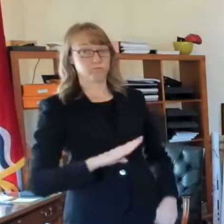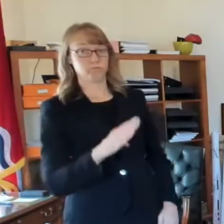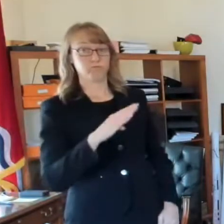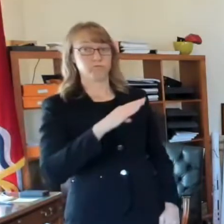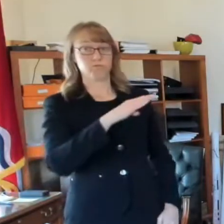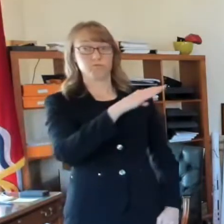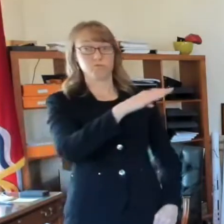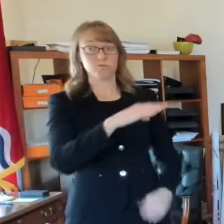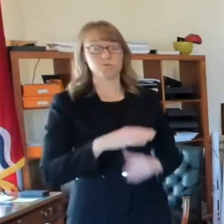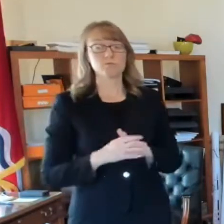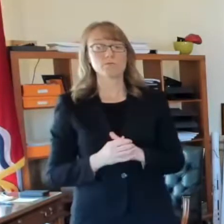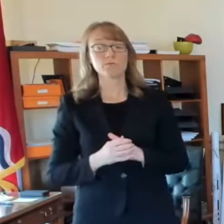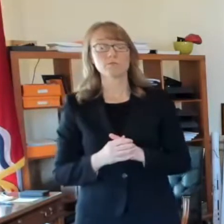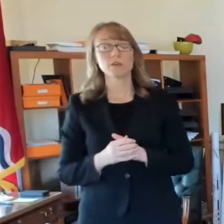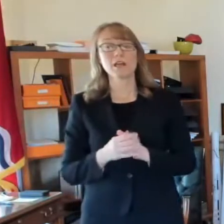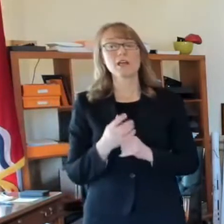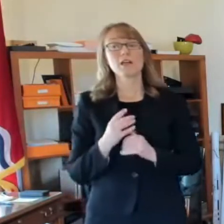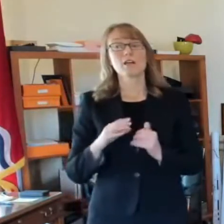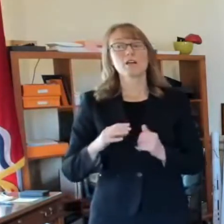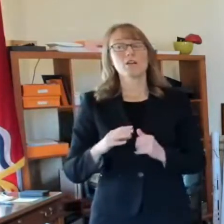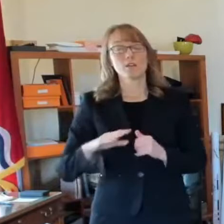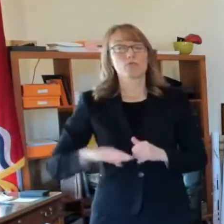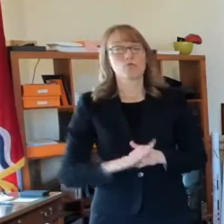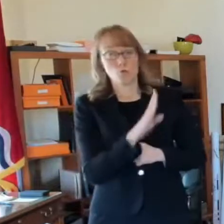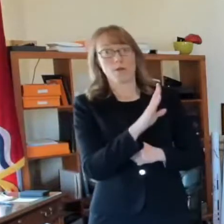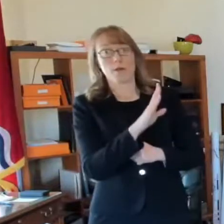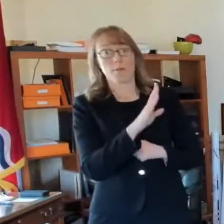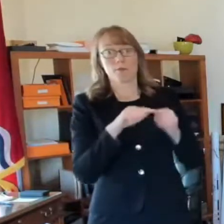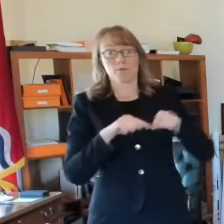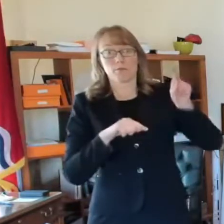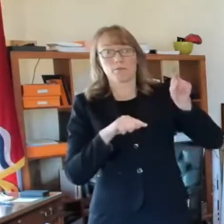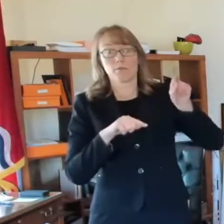number 15, and